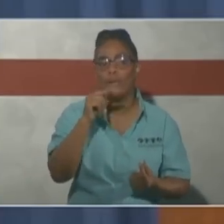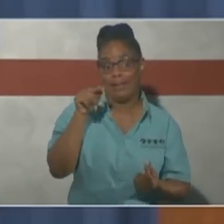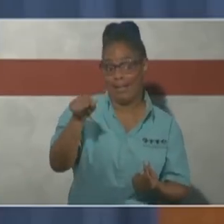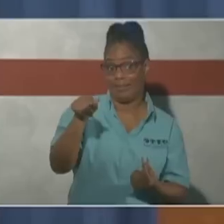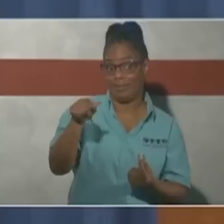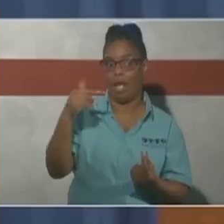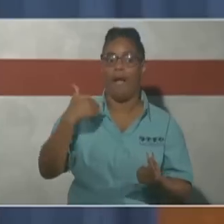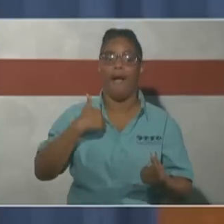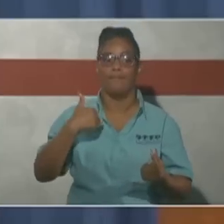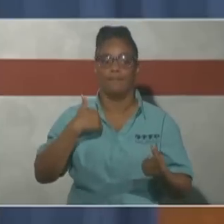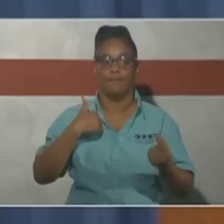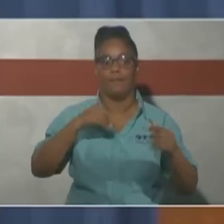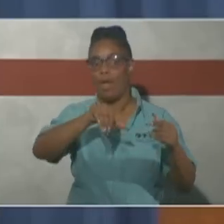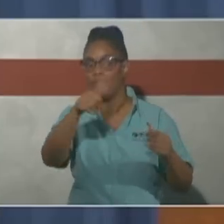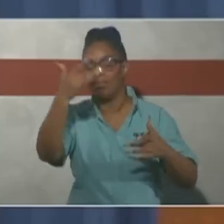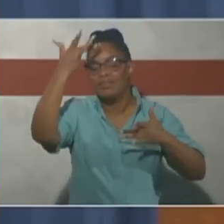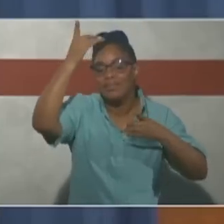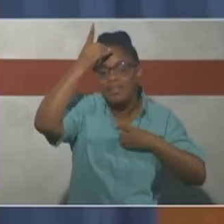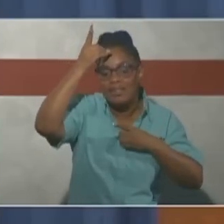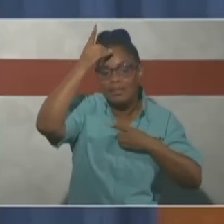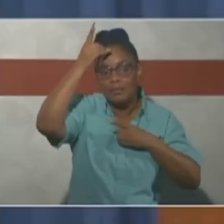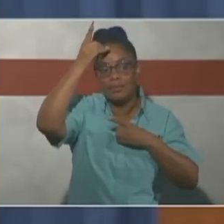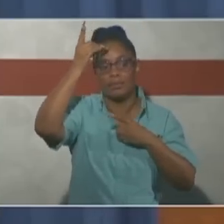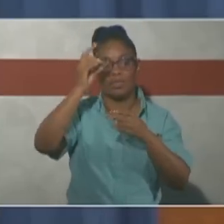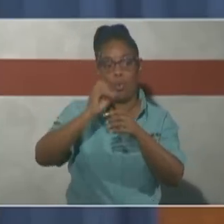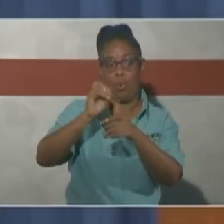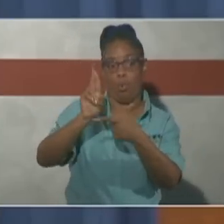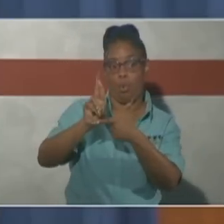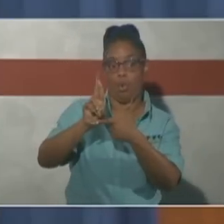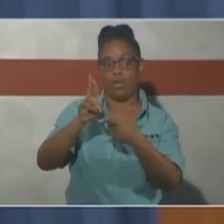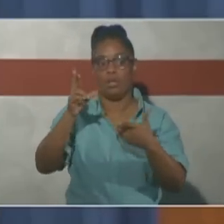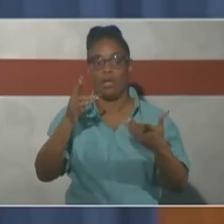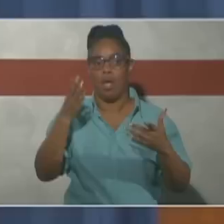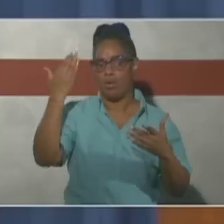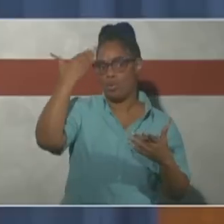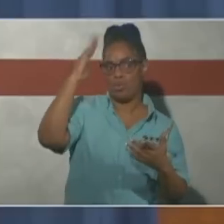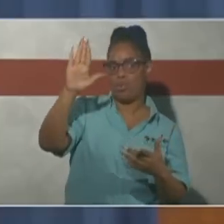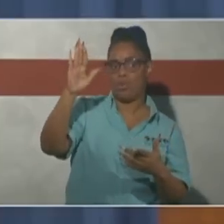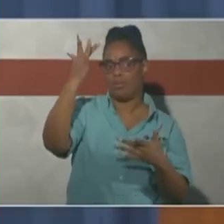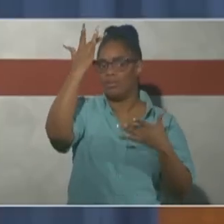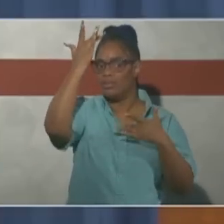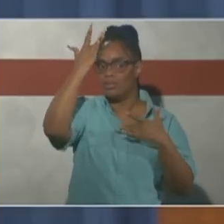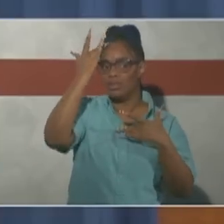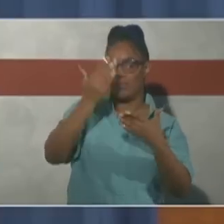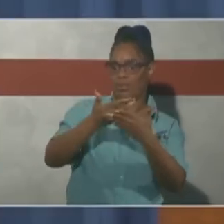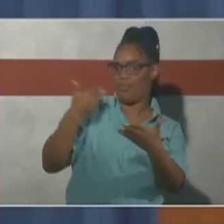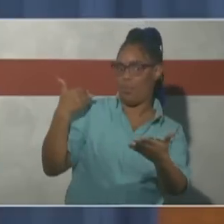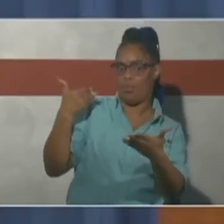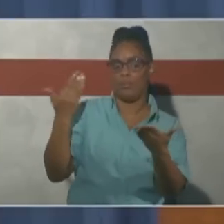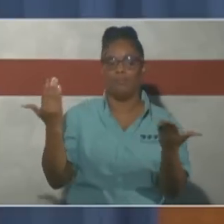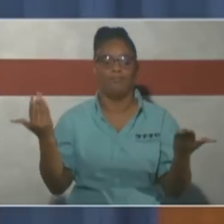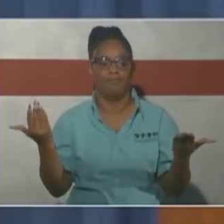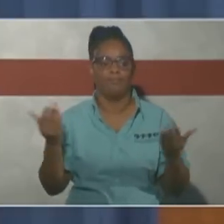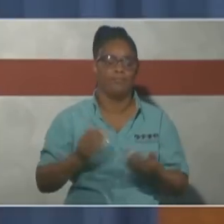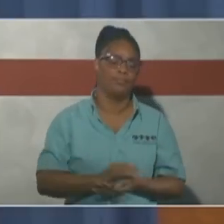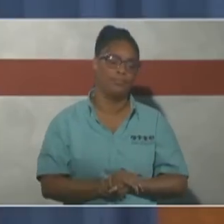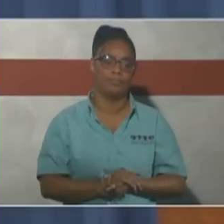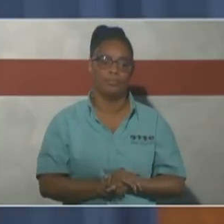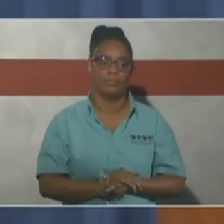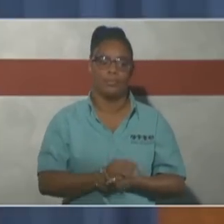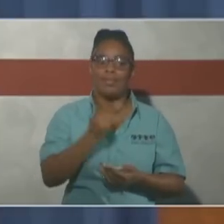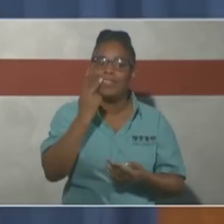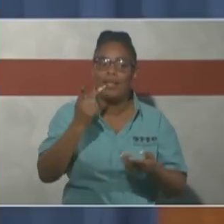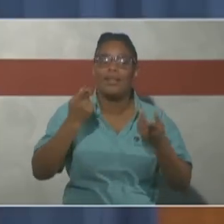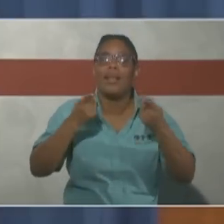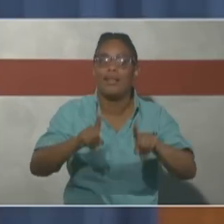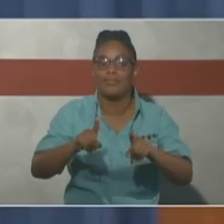of patients, again, it is in patients who have comorbidities or did